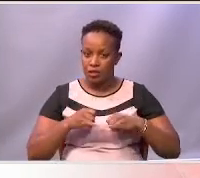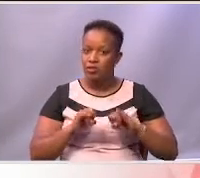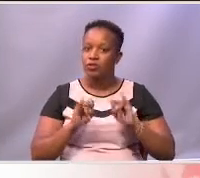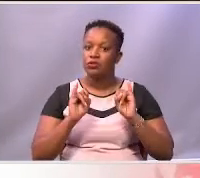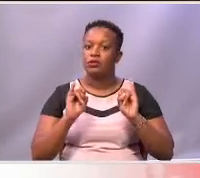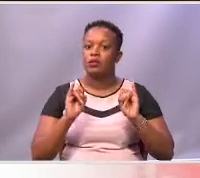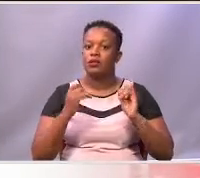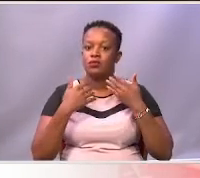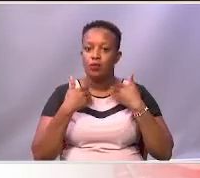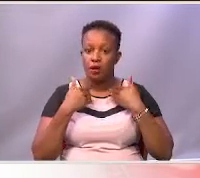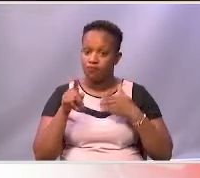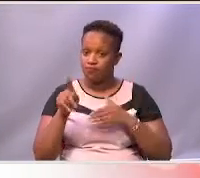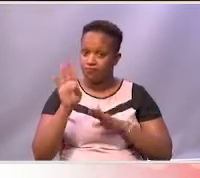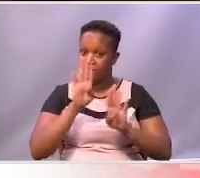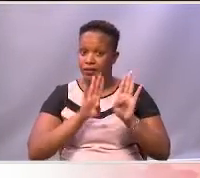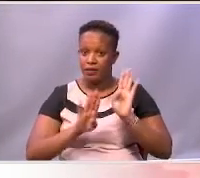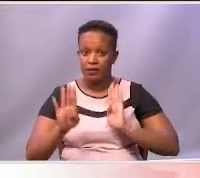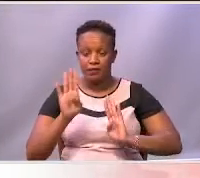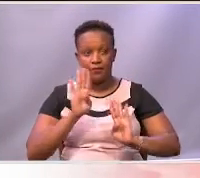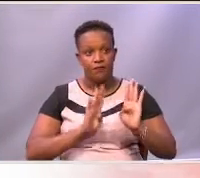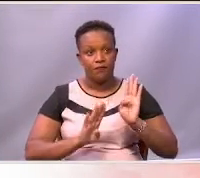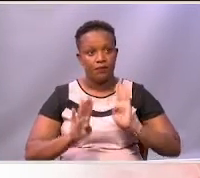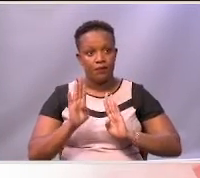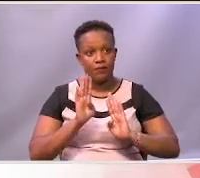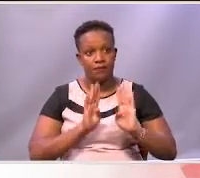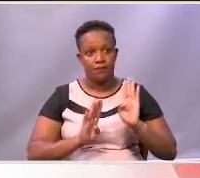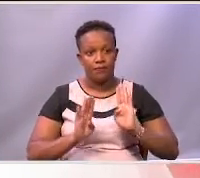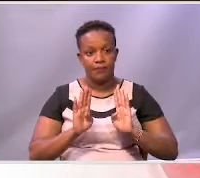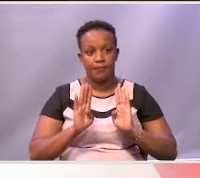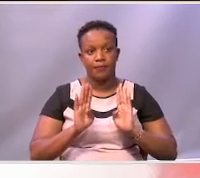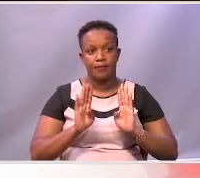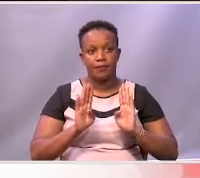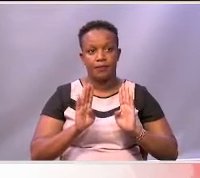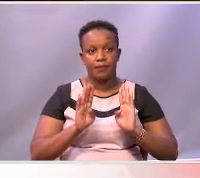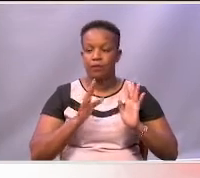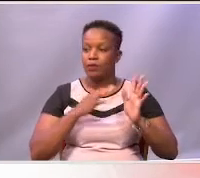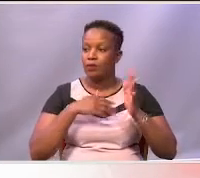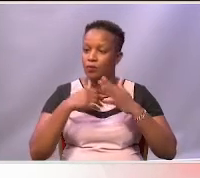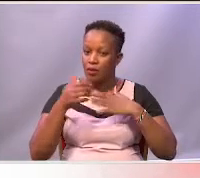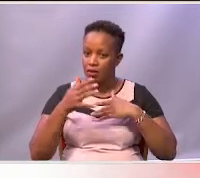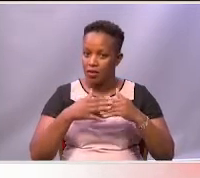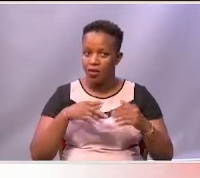that attitude, that everything else comes, whether you are